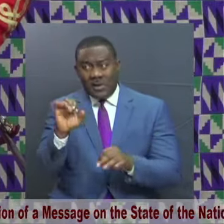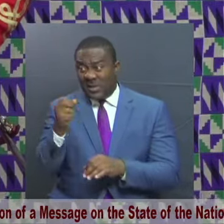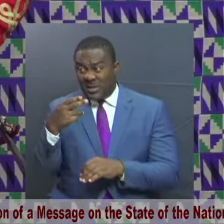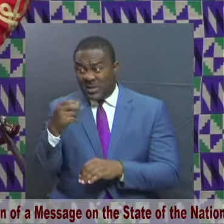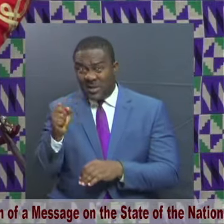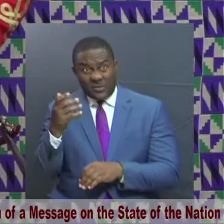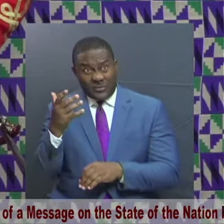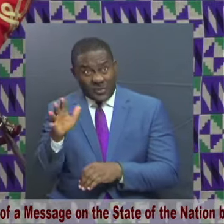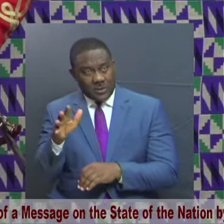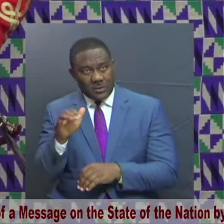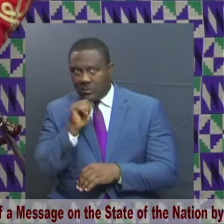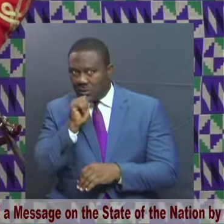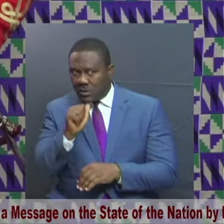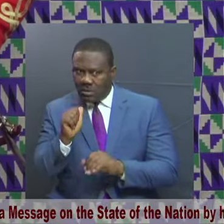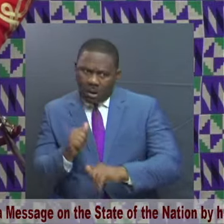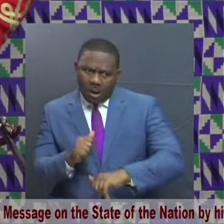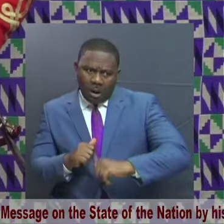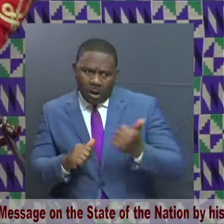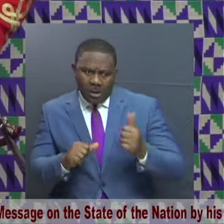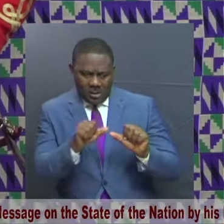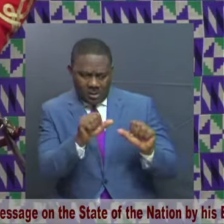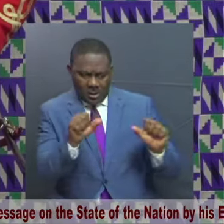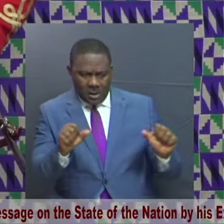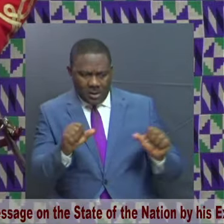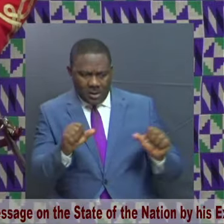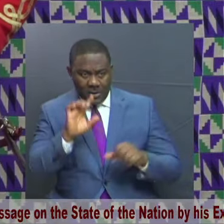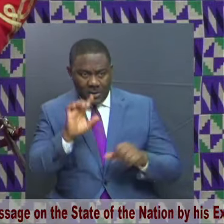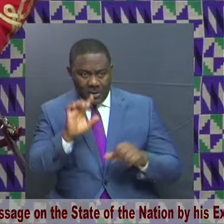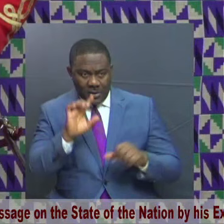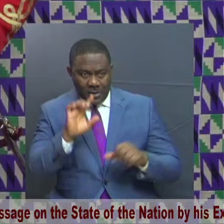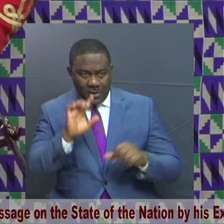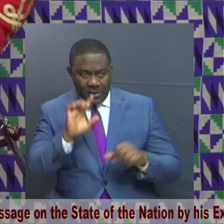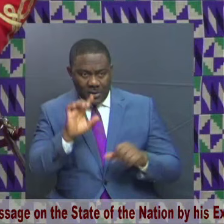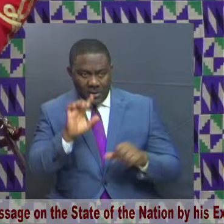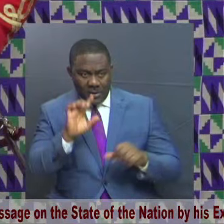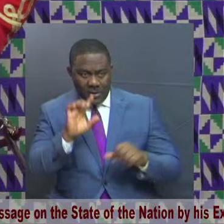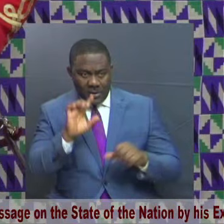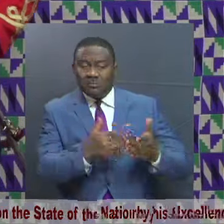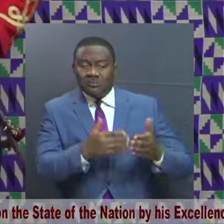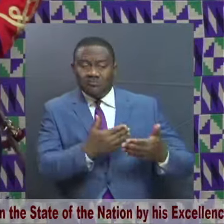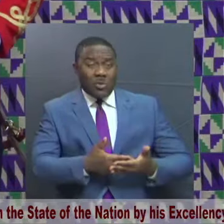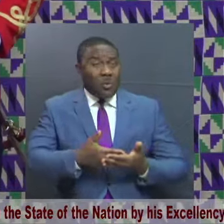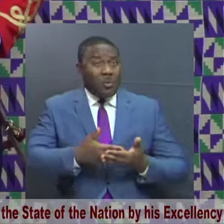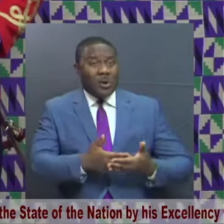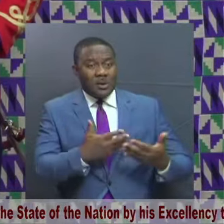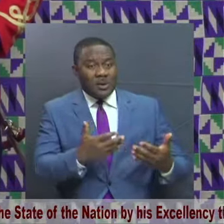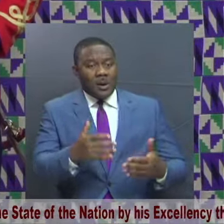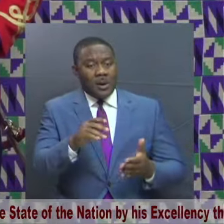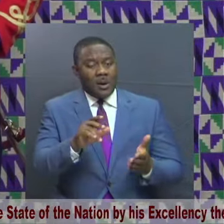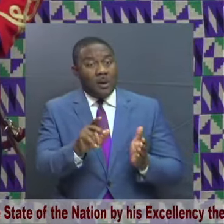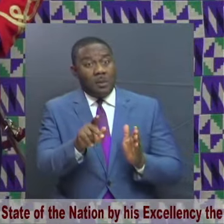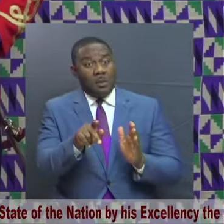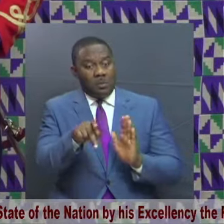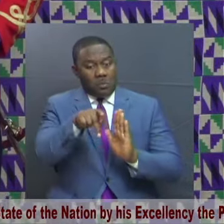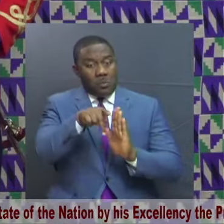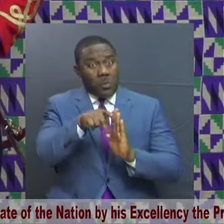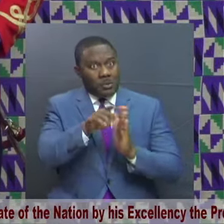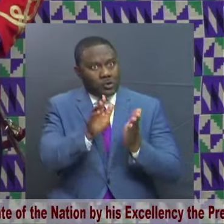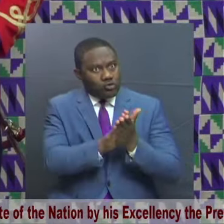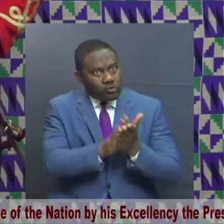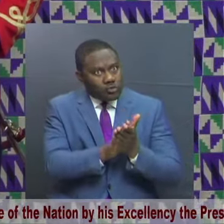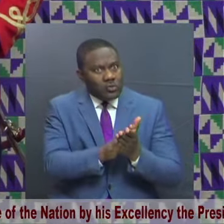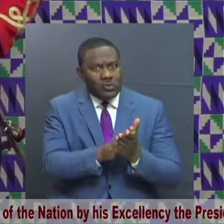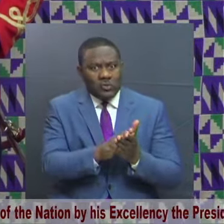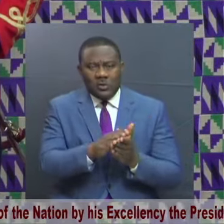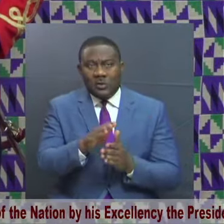attention to all the other sectors kindergarten primary school and Junior High School must work together